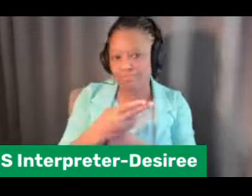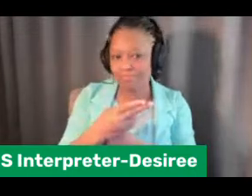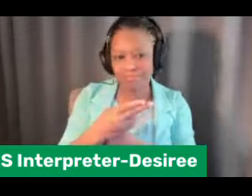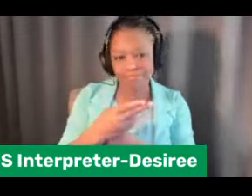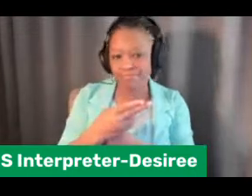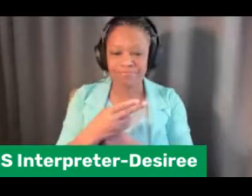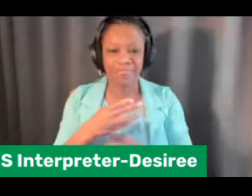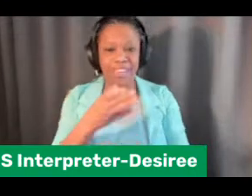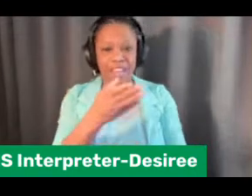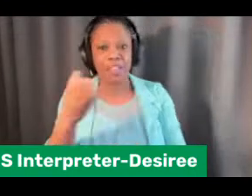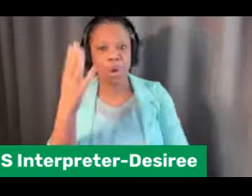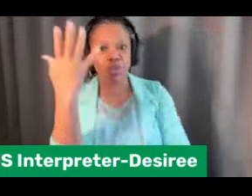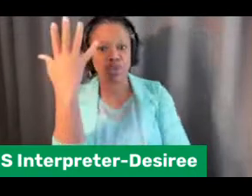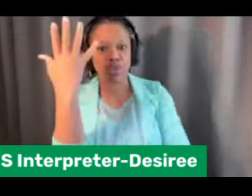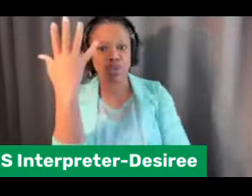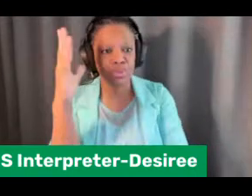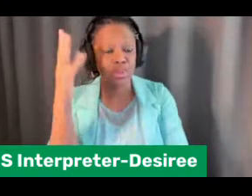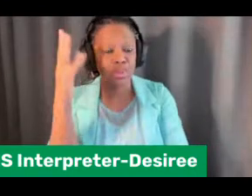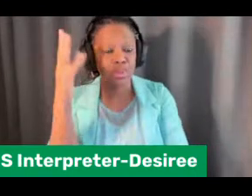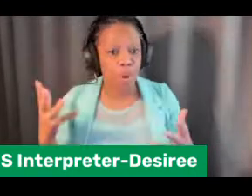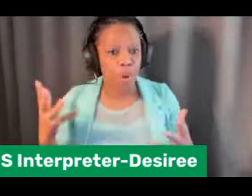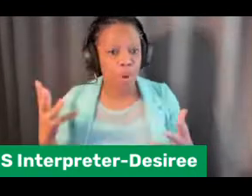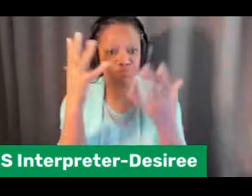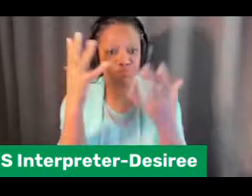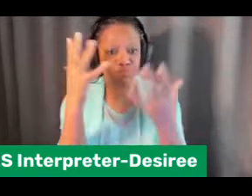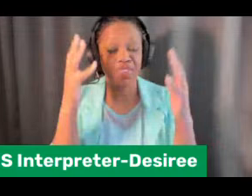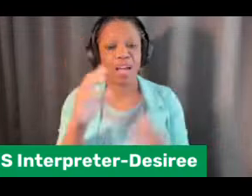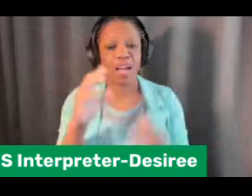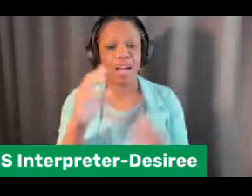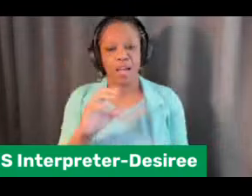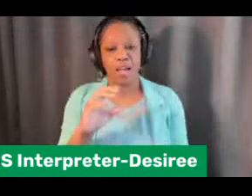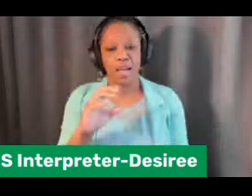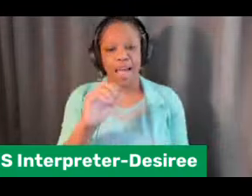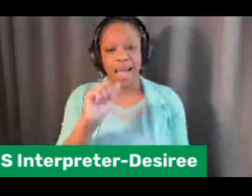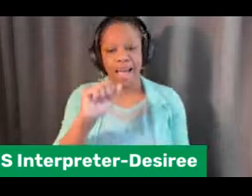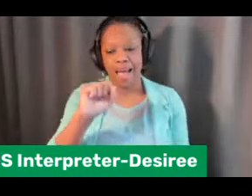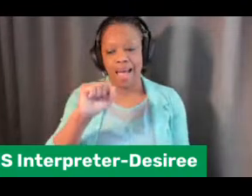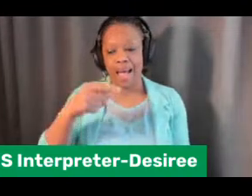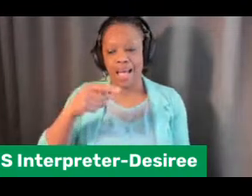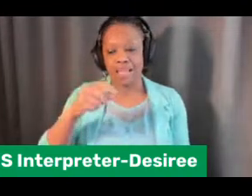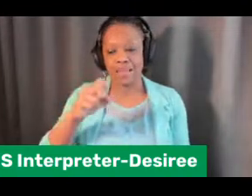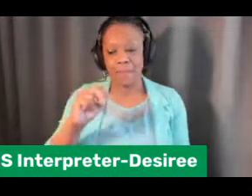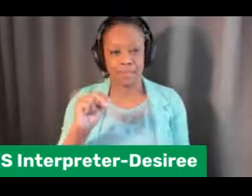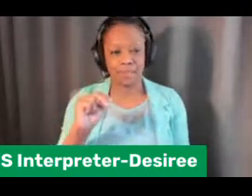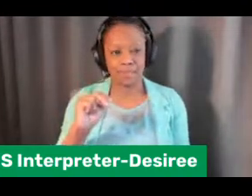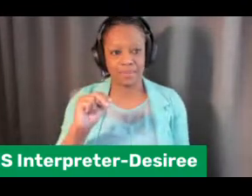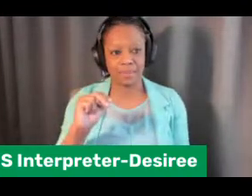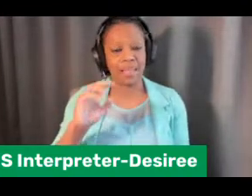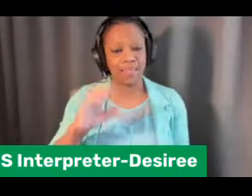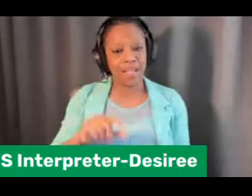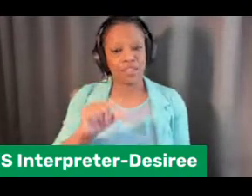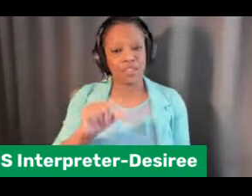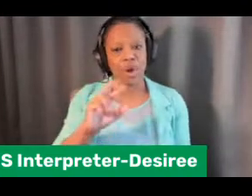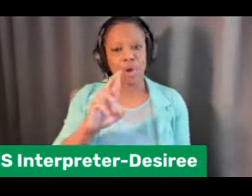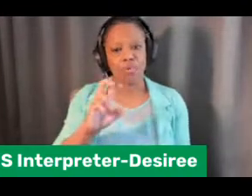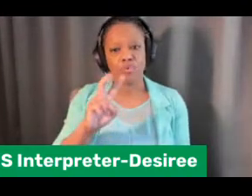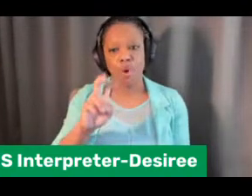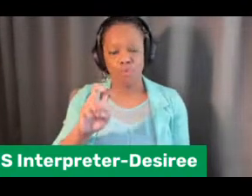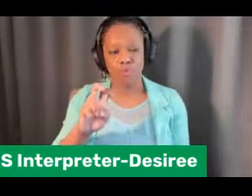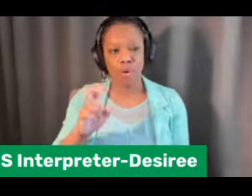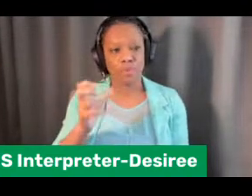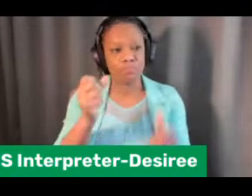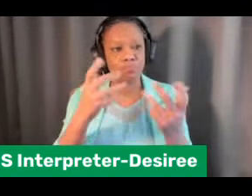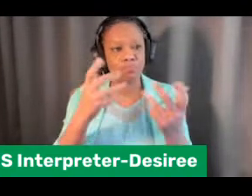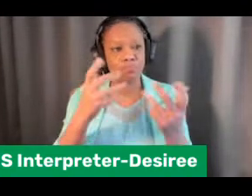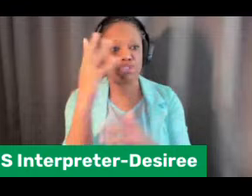aspen trees. And it's actually an aspen grove, which is a set of trees growing in an ecosystem. And the